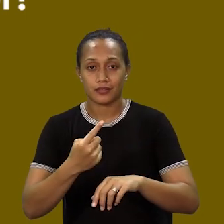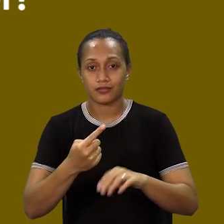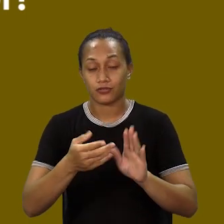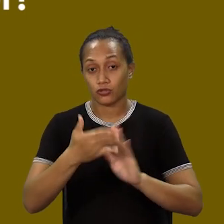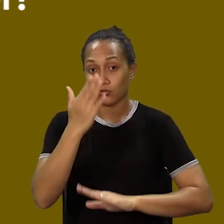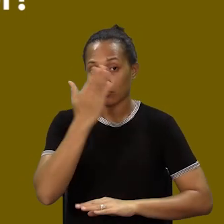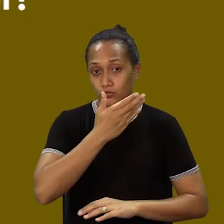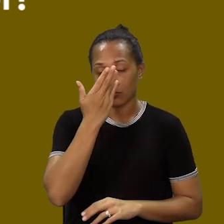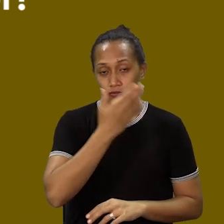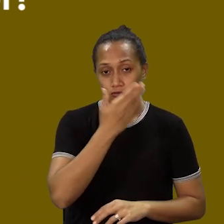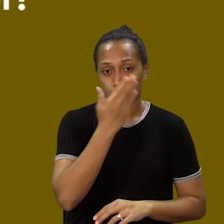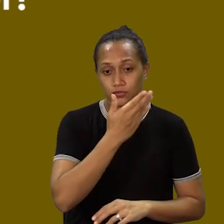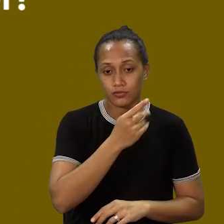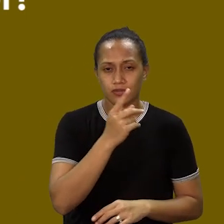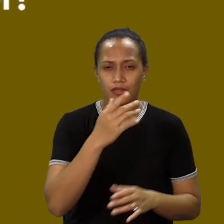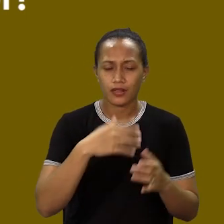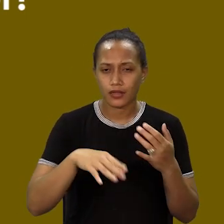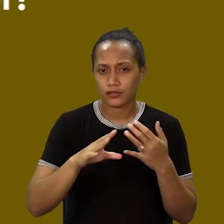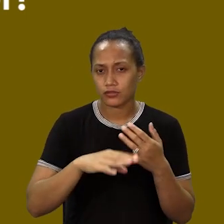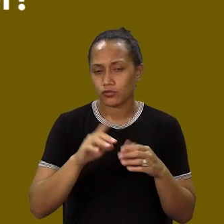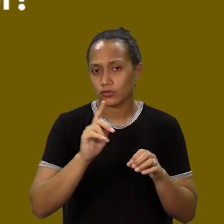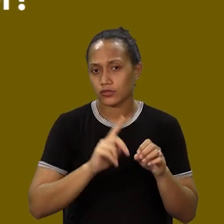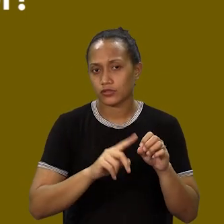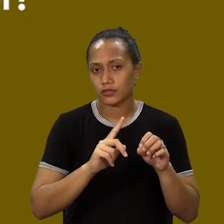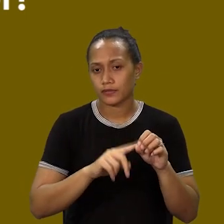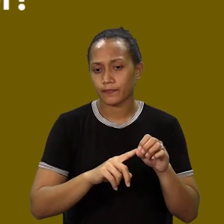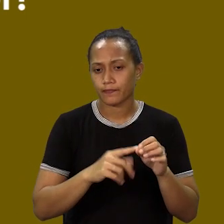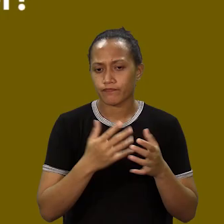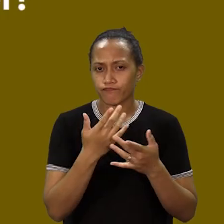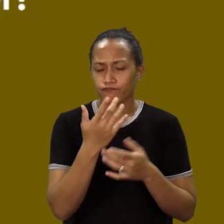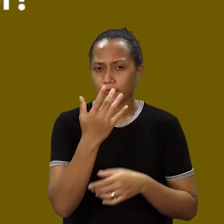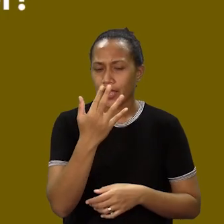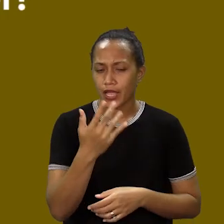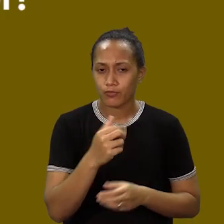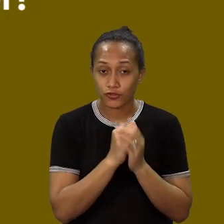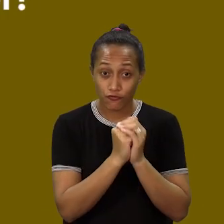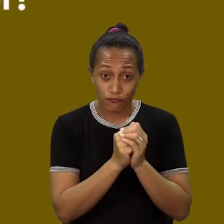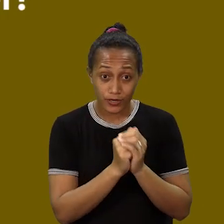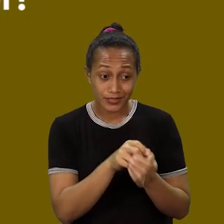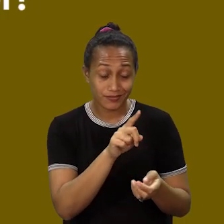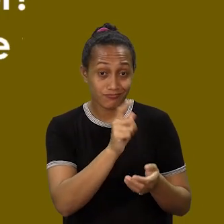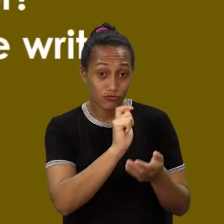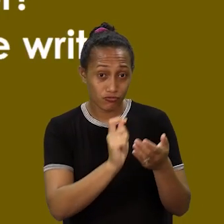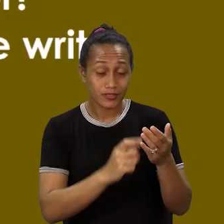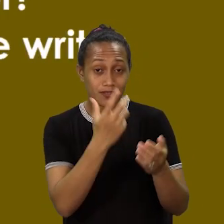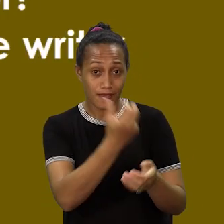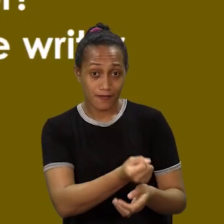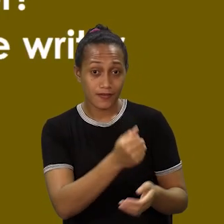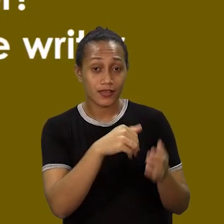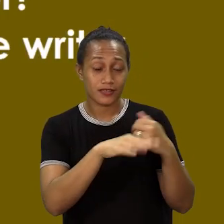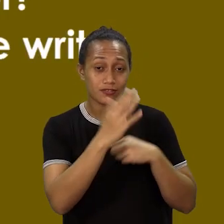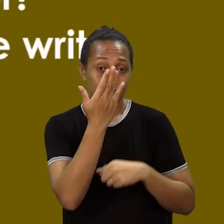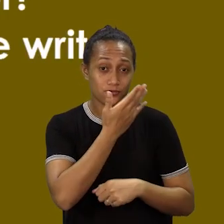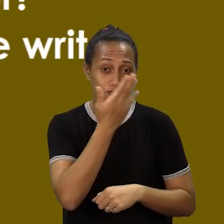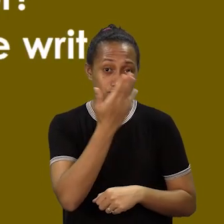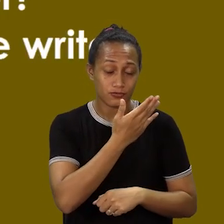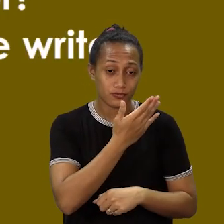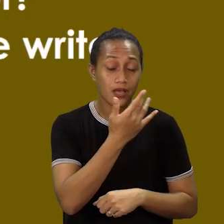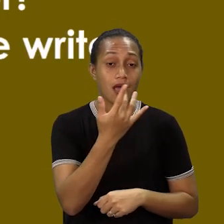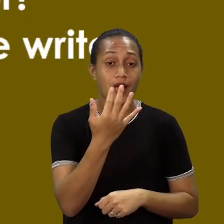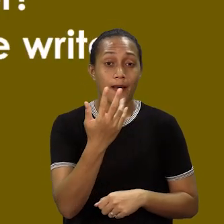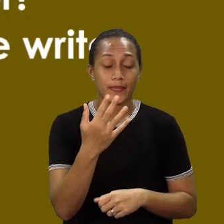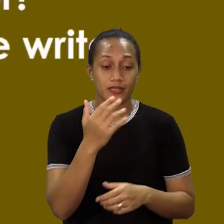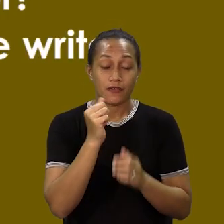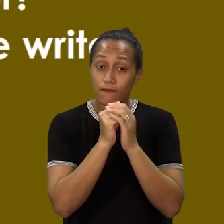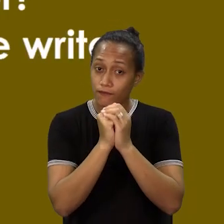is going to be late to school? And the last one, how many friends does the writer have in